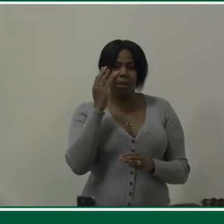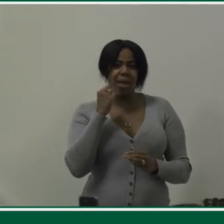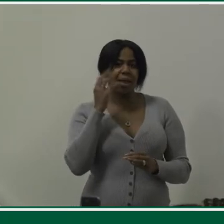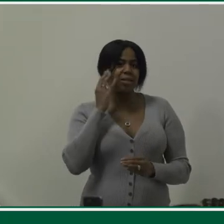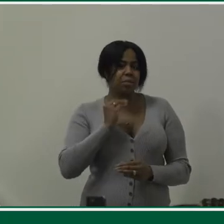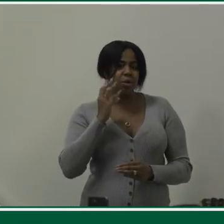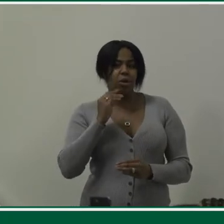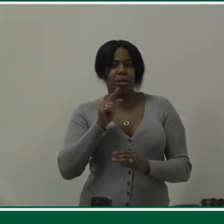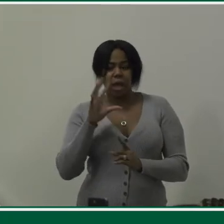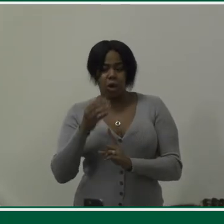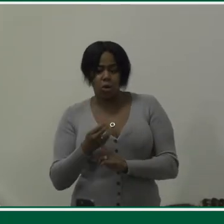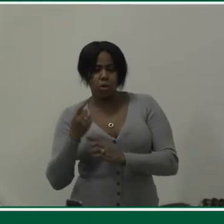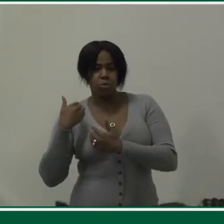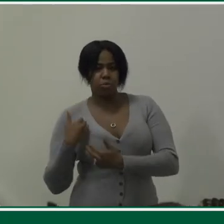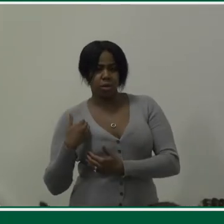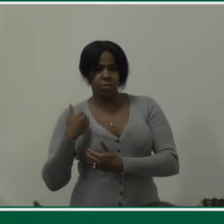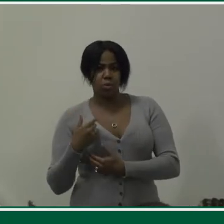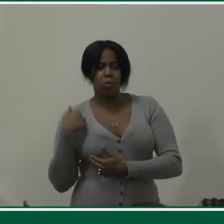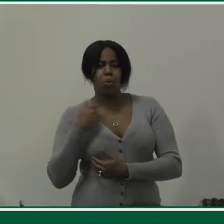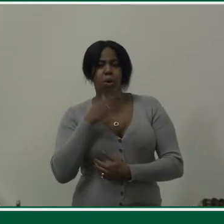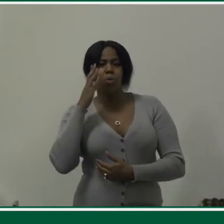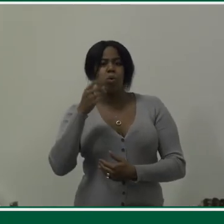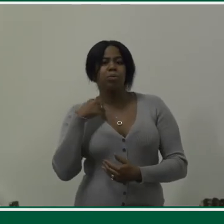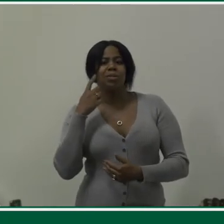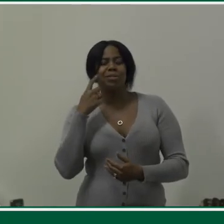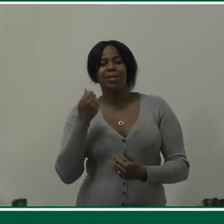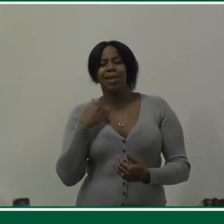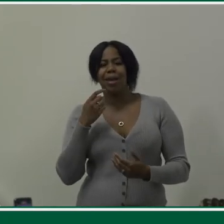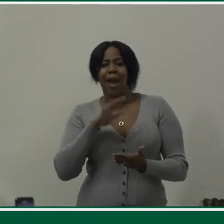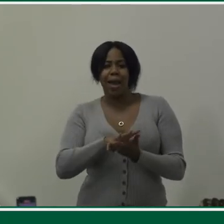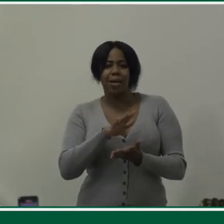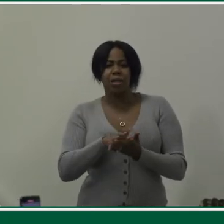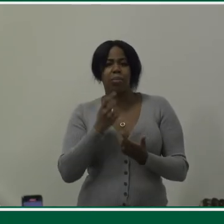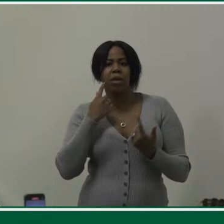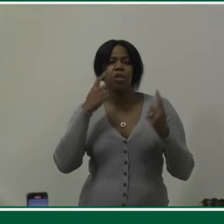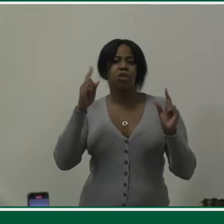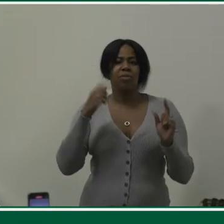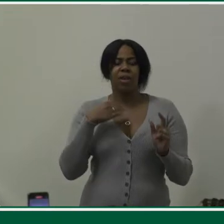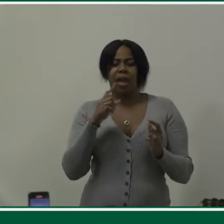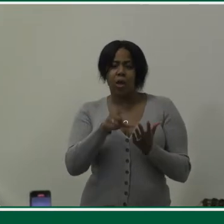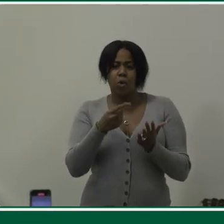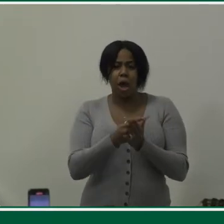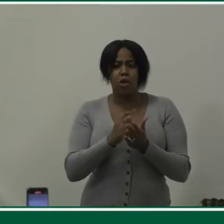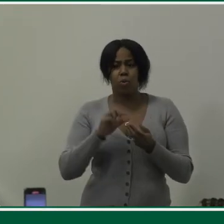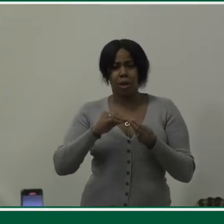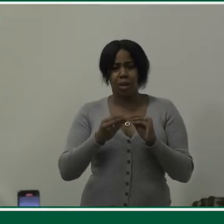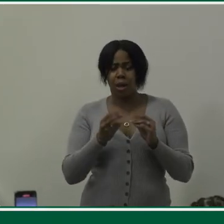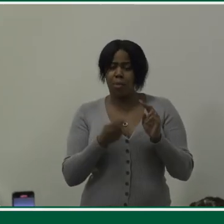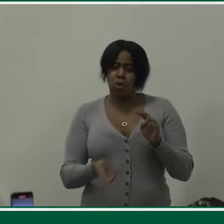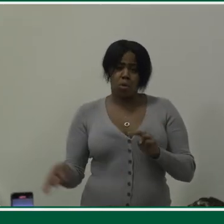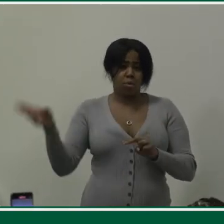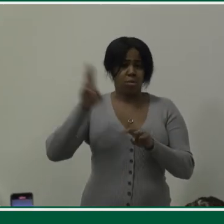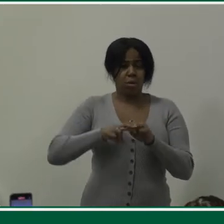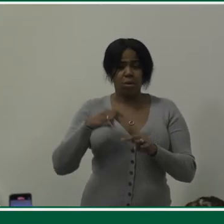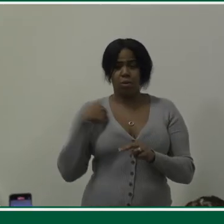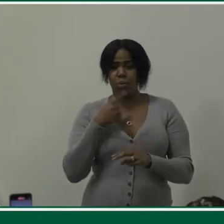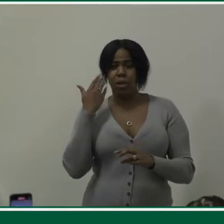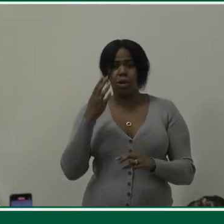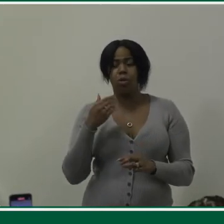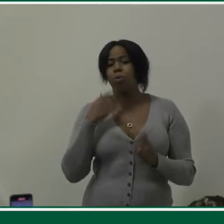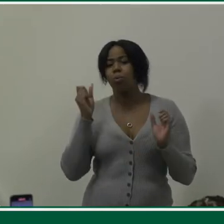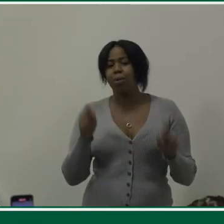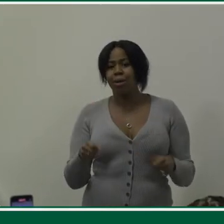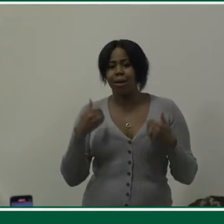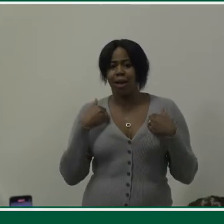responsive we. We'll see academic achievement and graduation rates we didn't know that we could achieve. When the